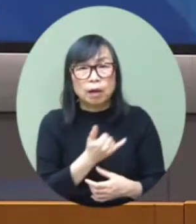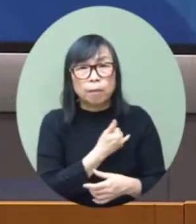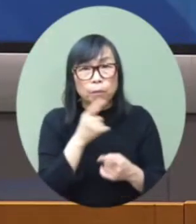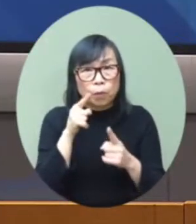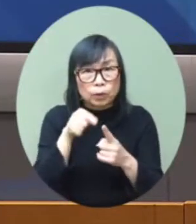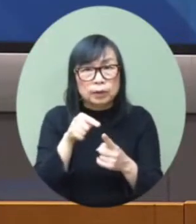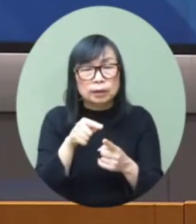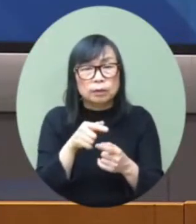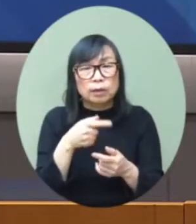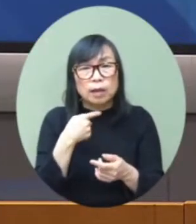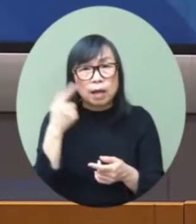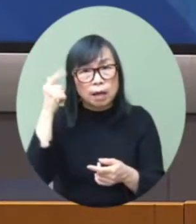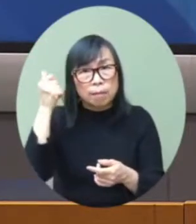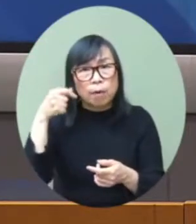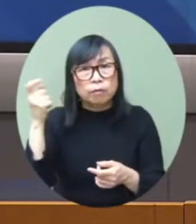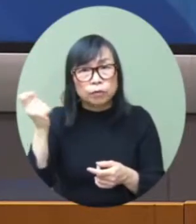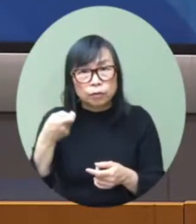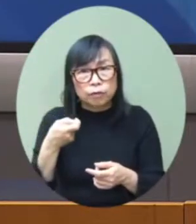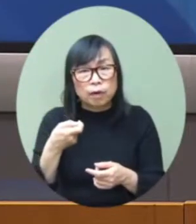the afternoon.